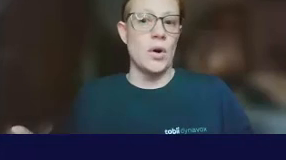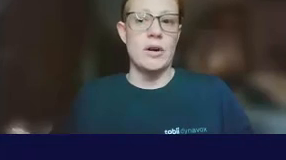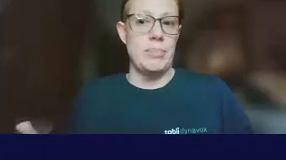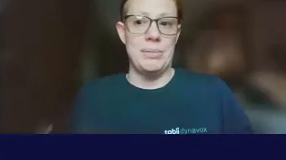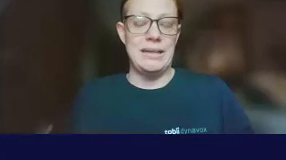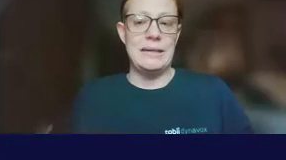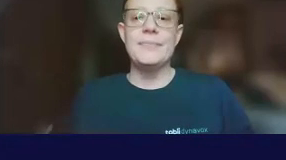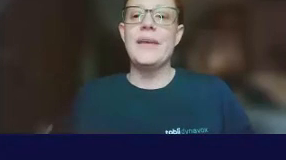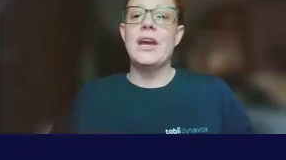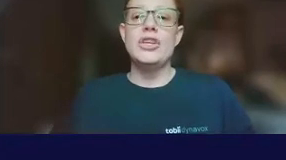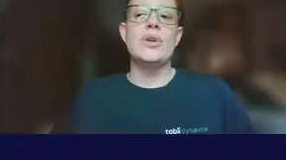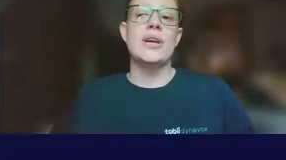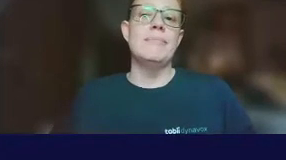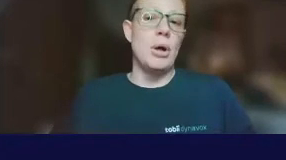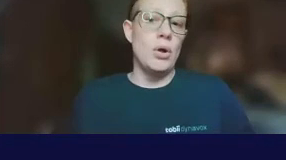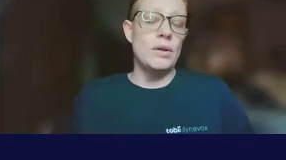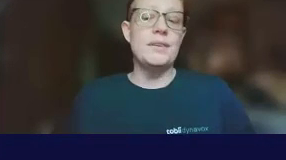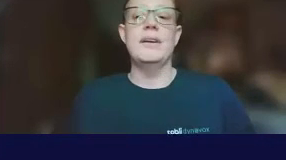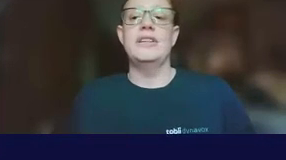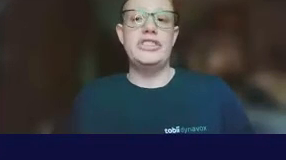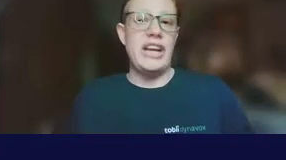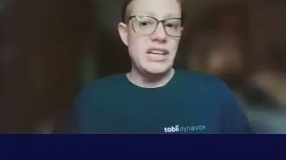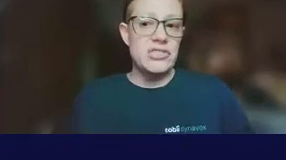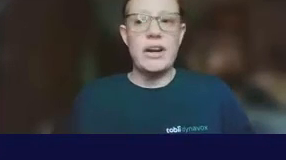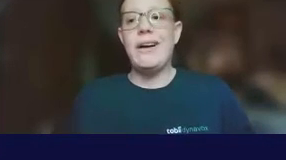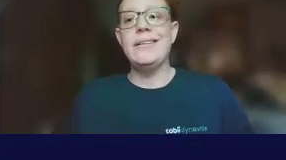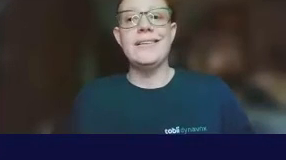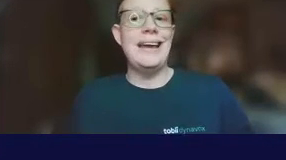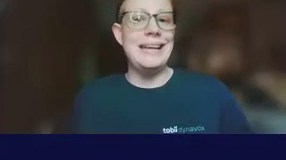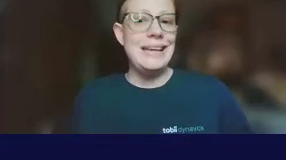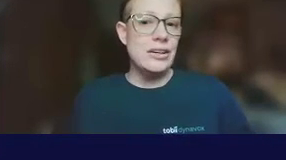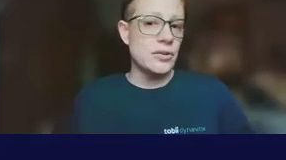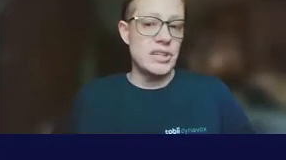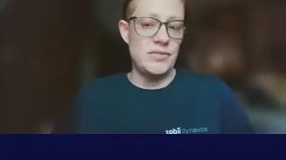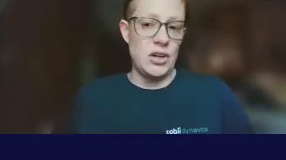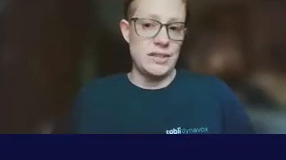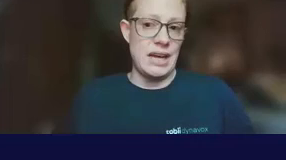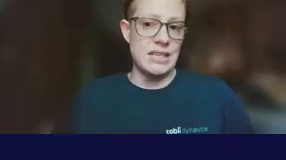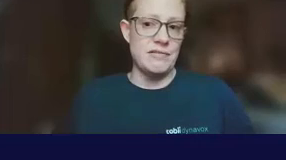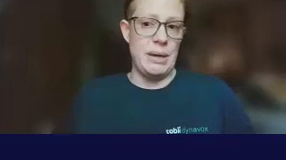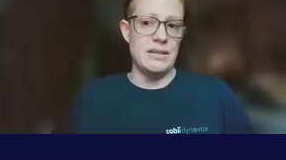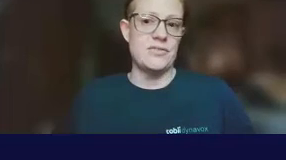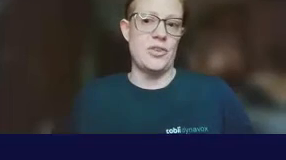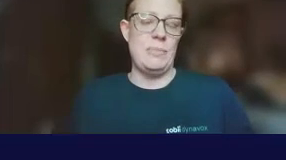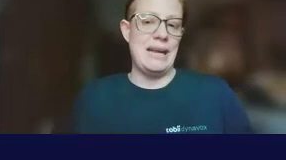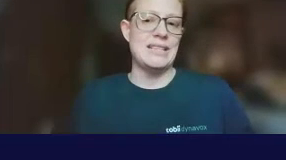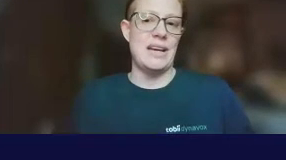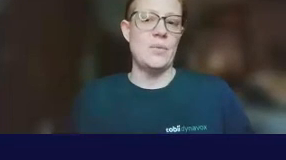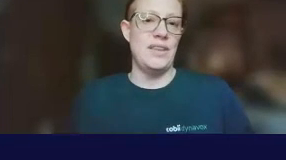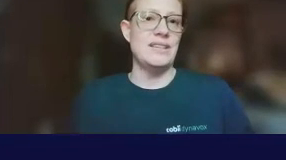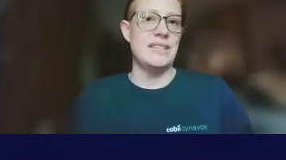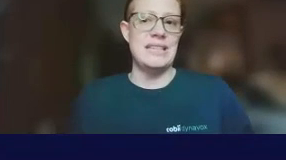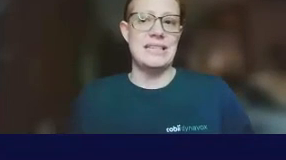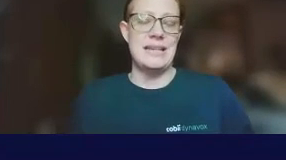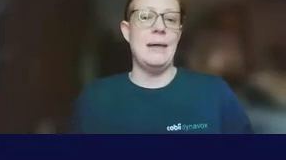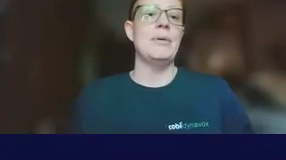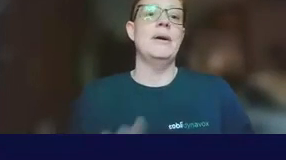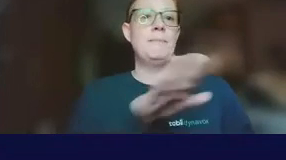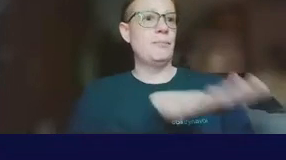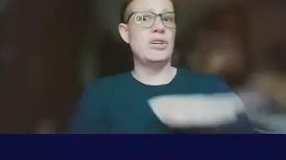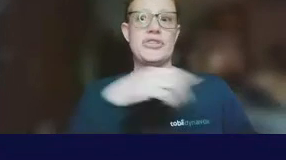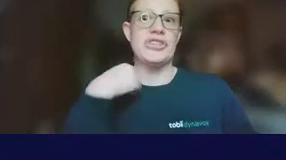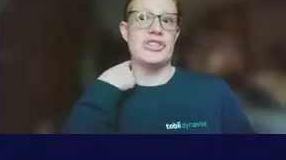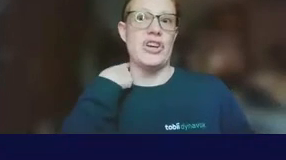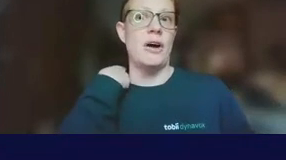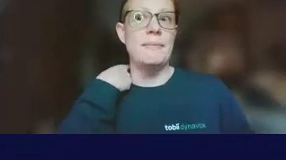Roman word bubbling. You can bold, change font, and increase font size of buttons for the page set within TDSnap,